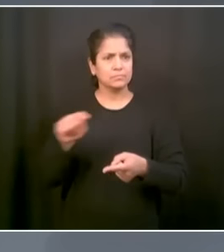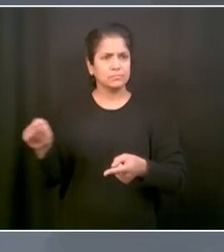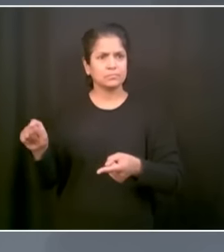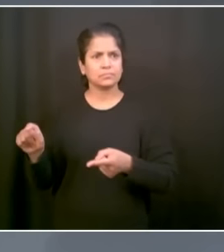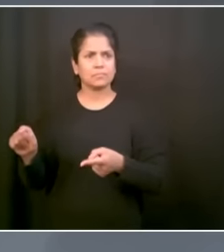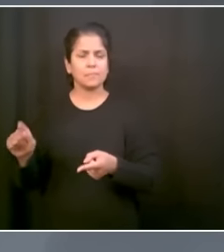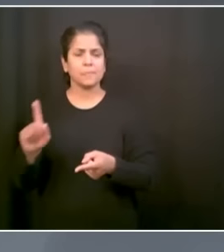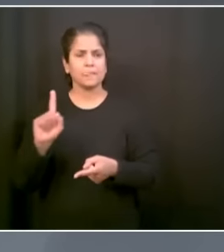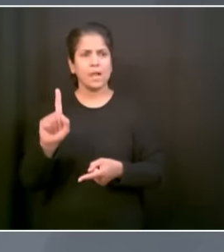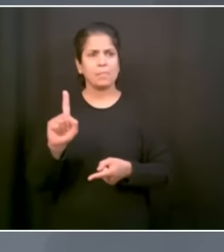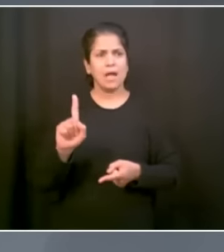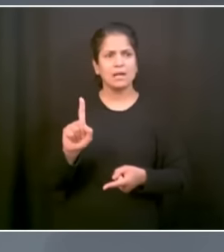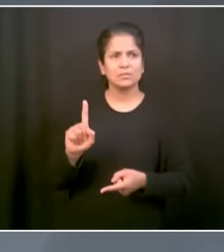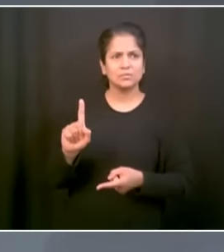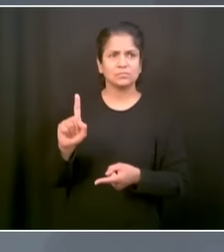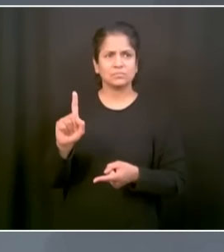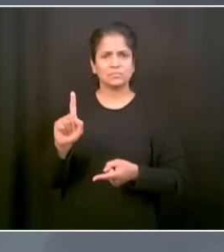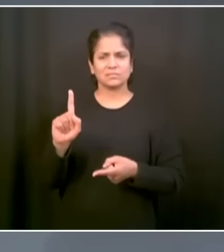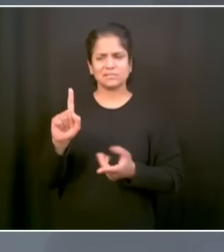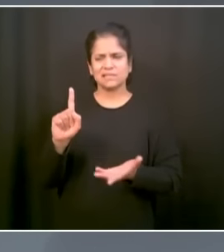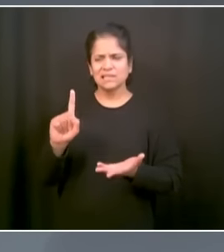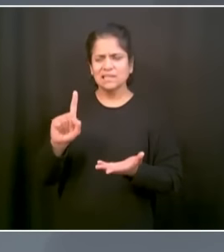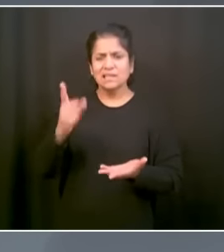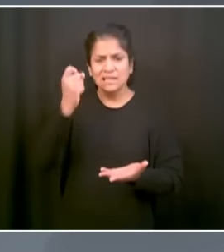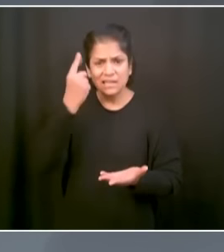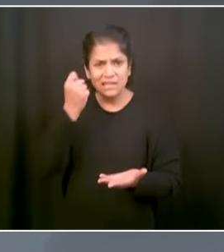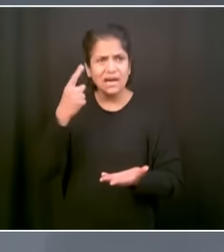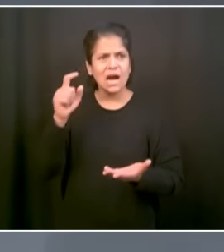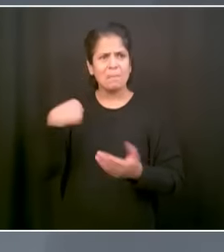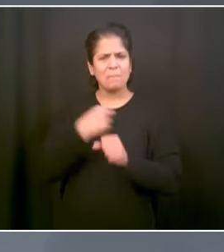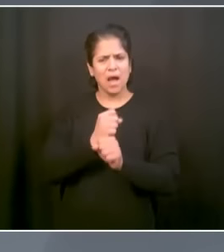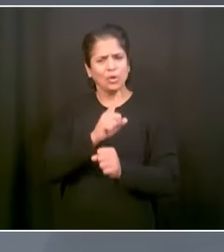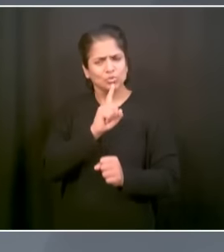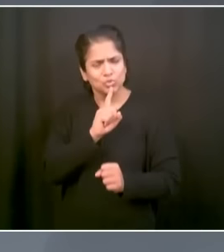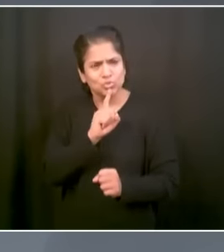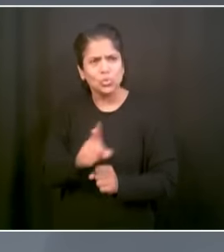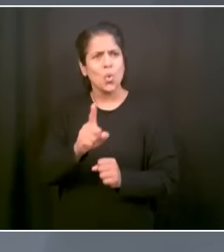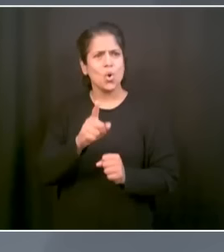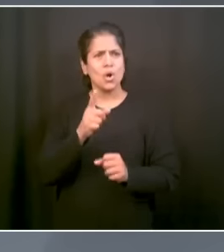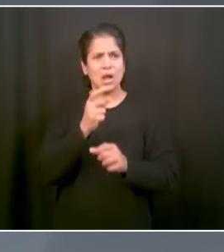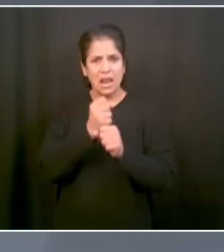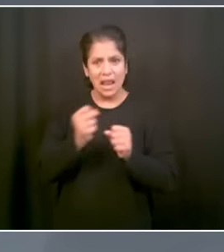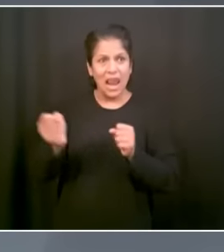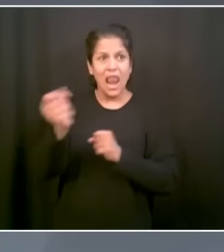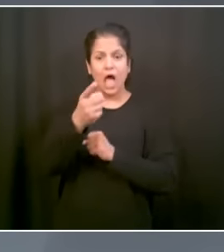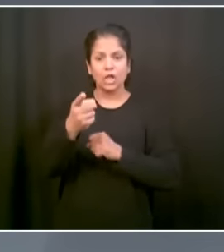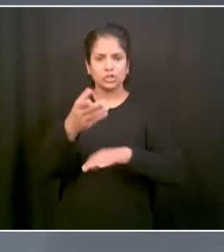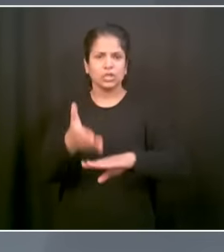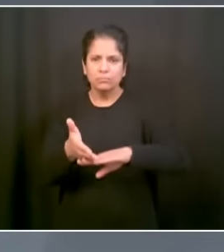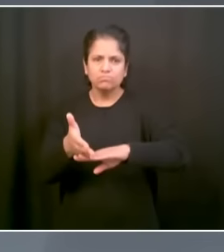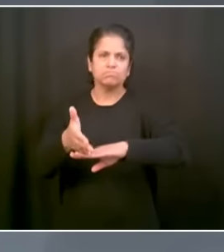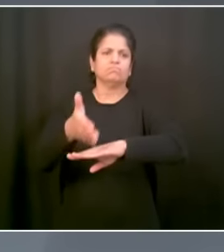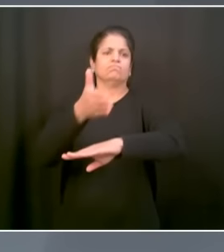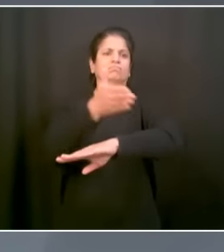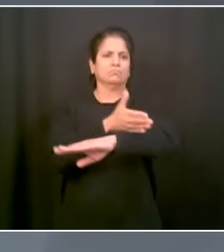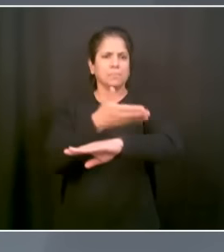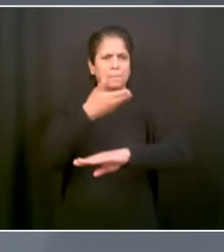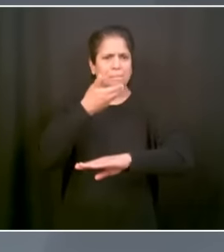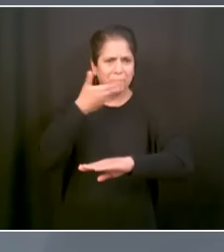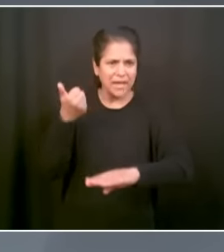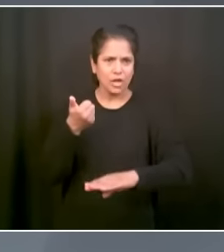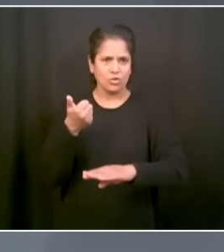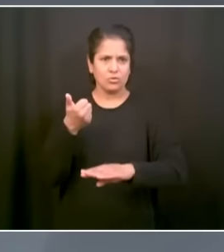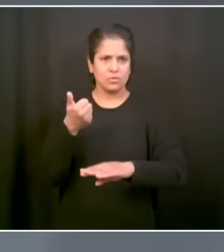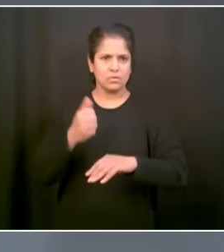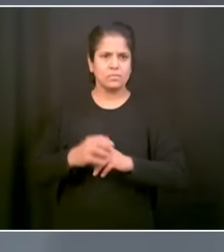kind of footing such that we're not here next year and the year after that. We need to resolve what has been years in the making, and we need to do so in a way that